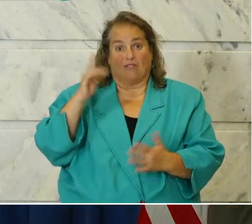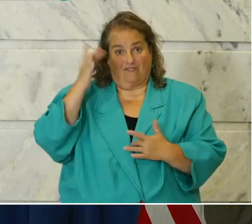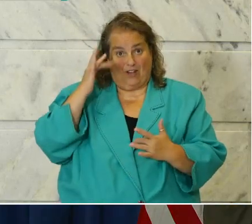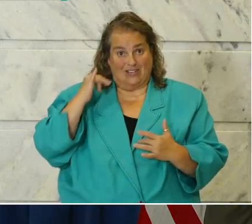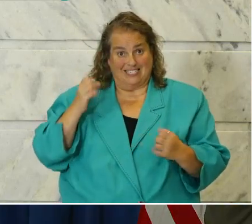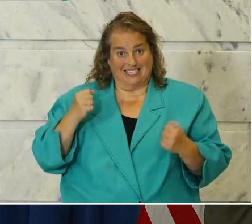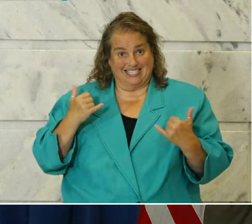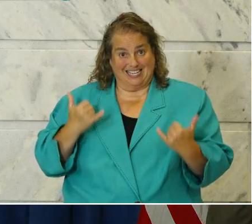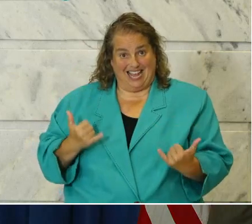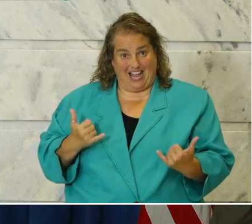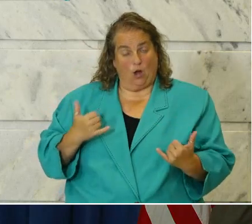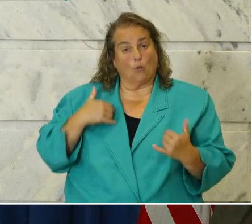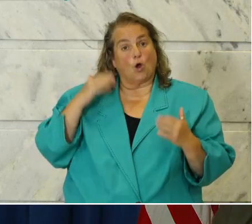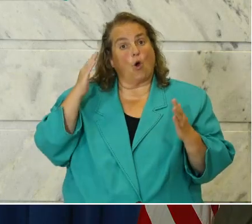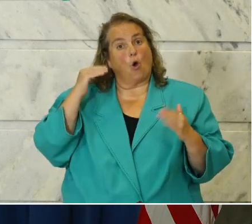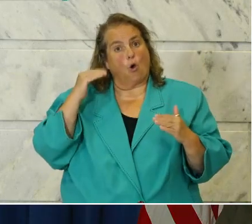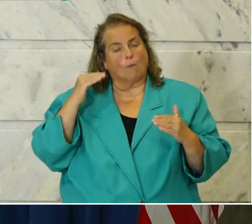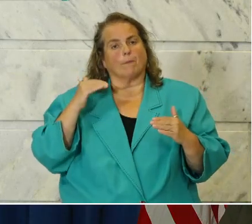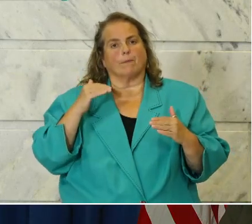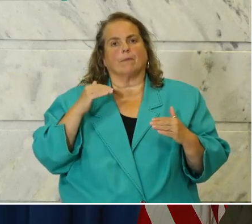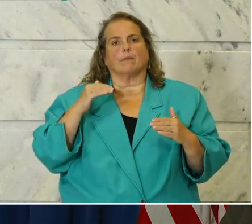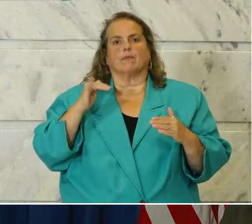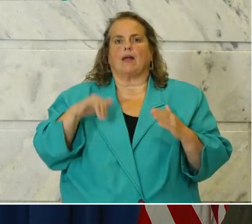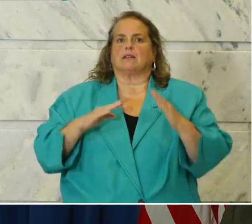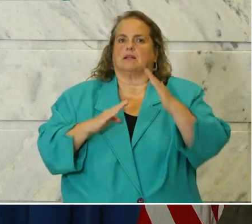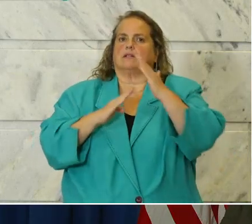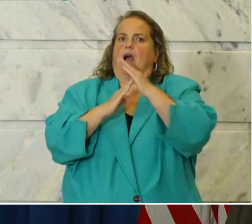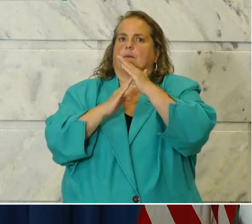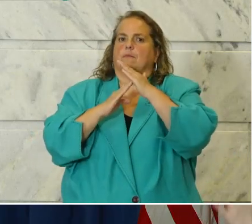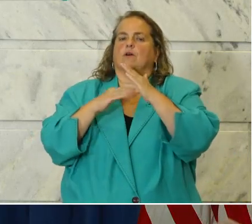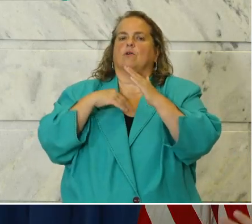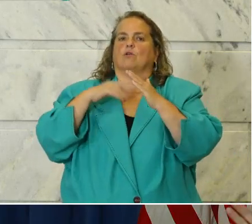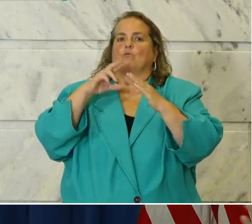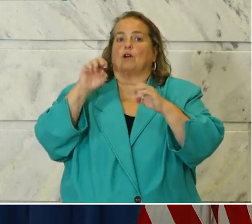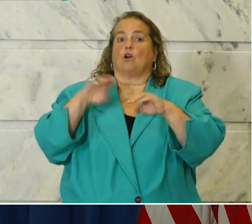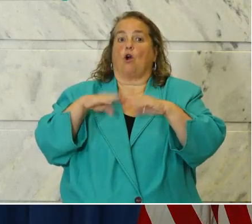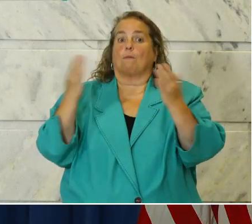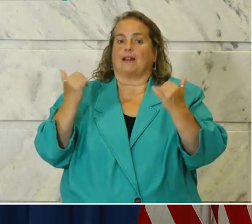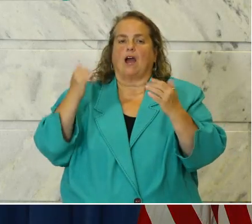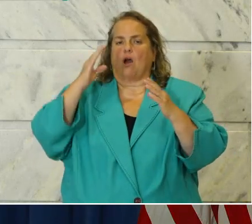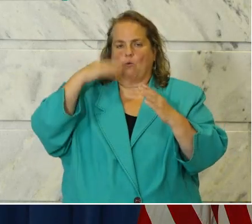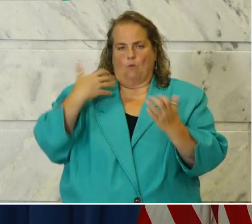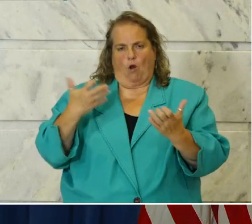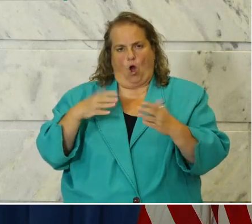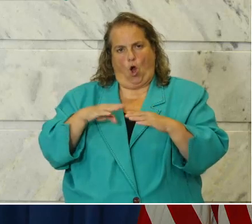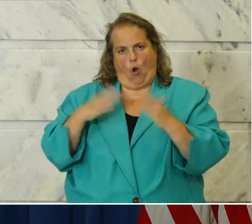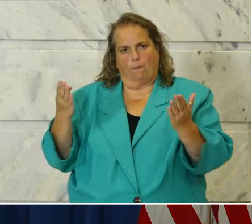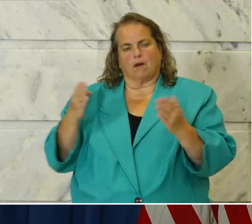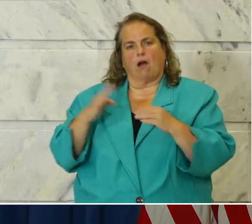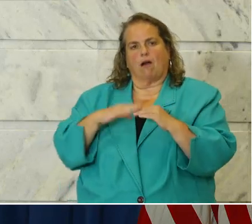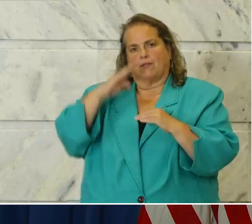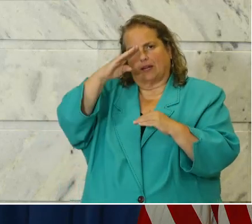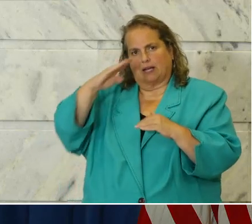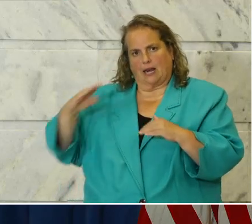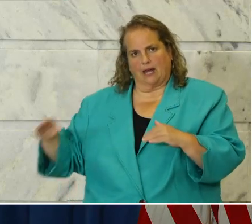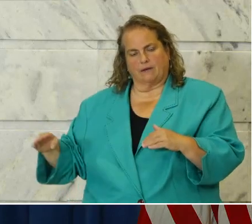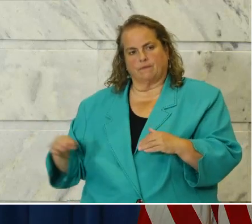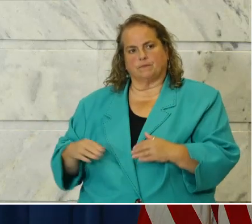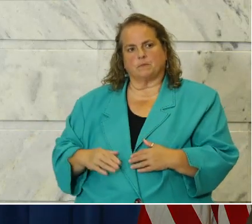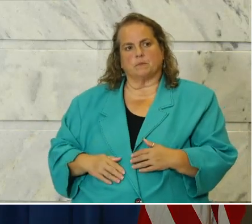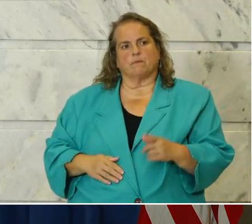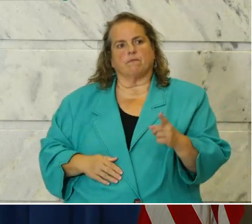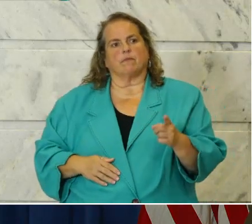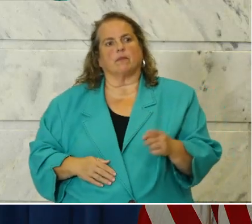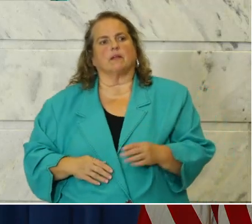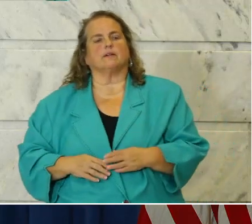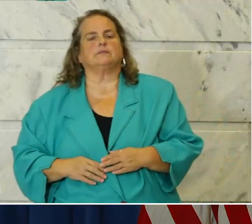now is what I hope is the top where we'll be. And to reopen right then instead of on a decline, I just think would be a big mistake. In terms